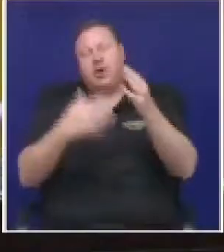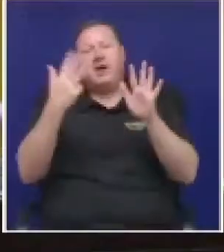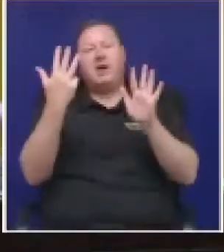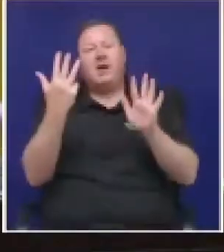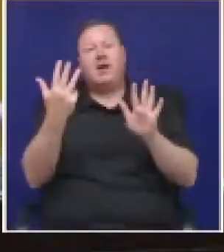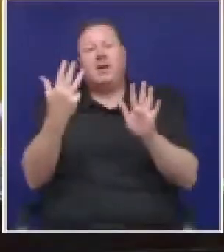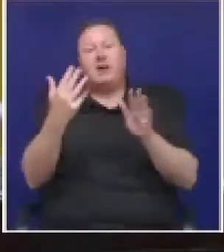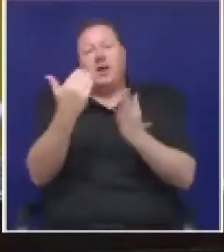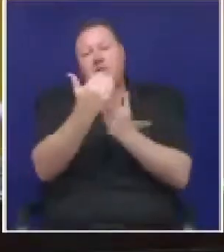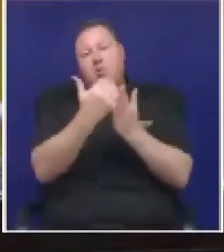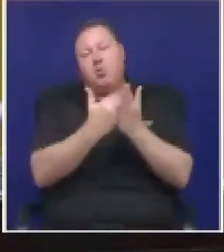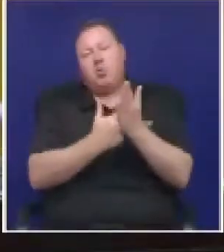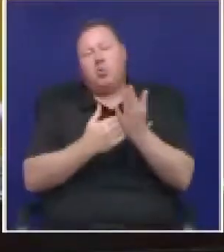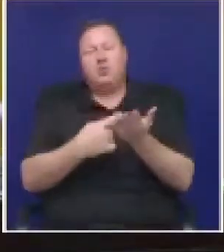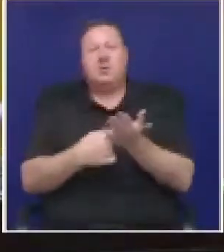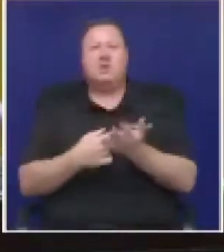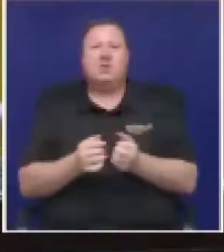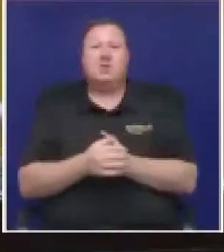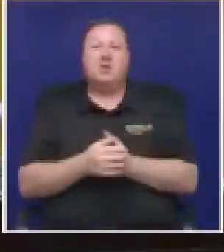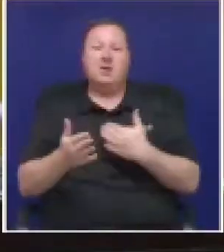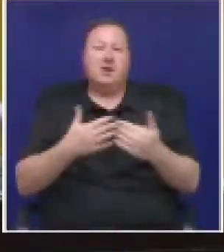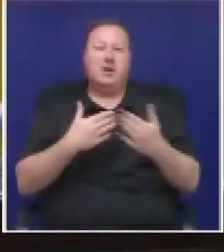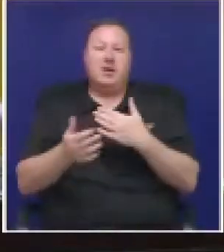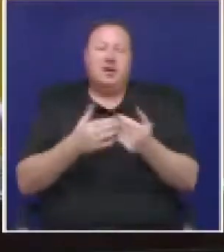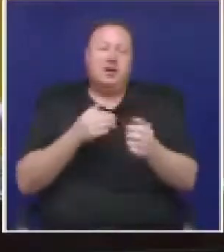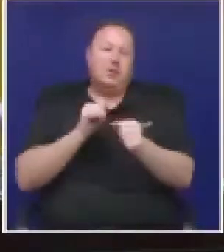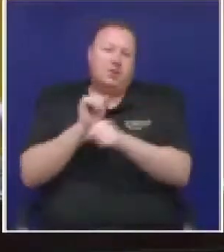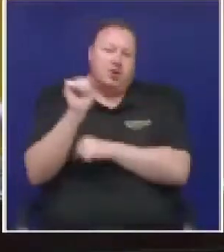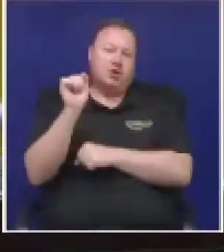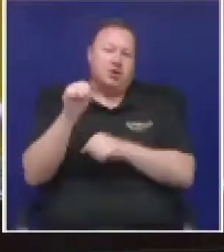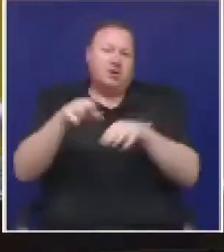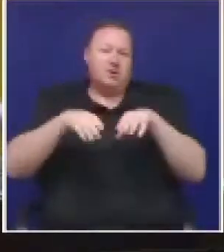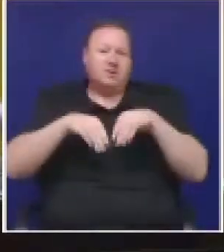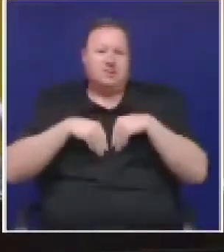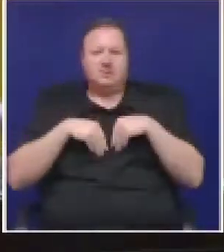first order. Are there any objections to the adoption of this